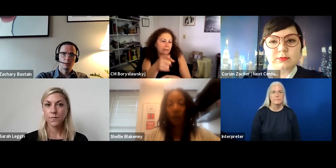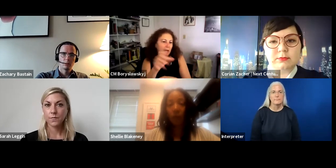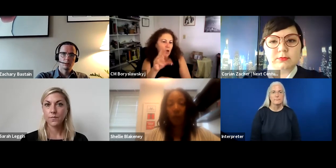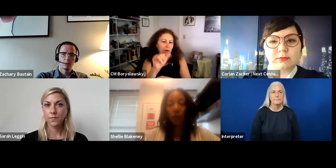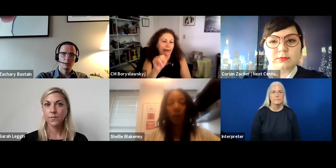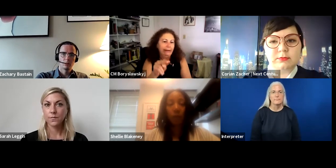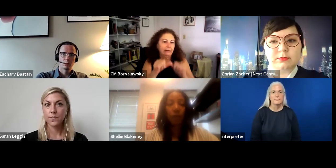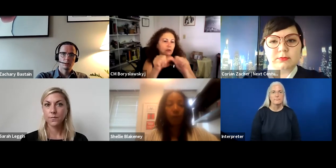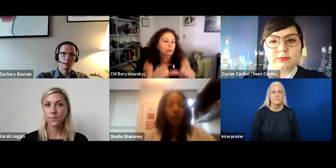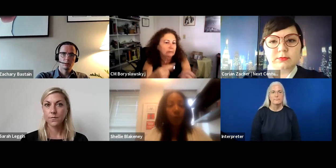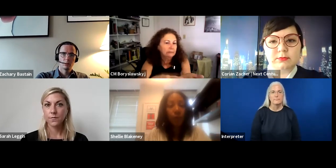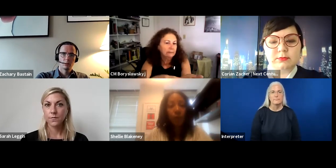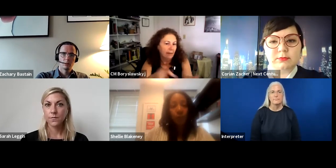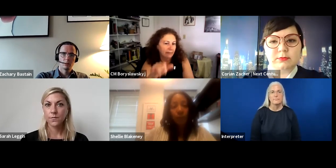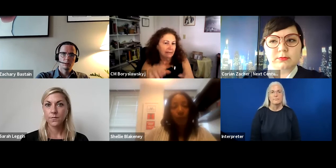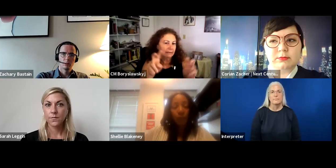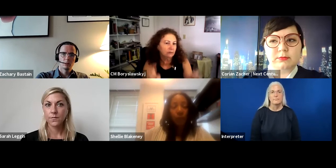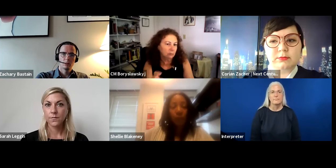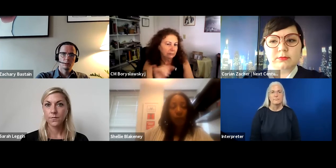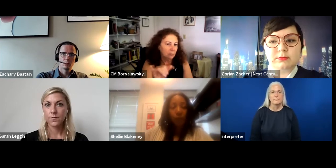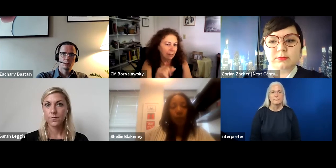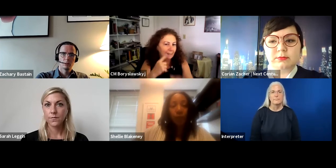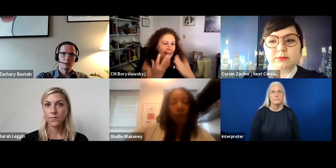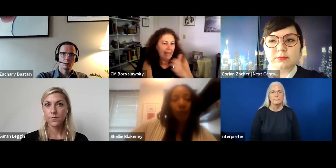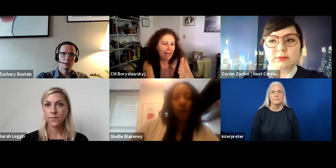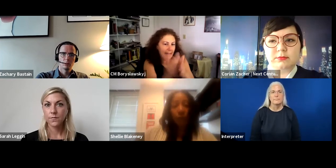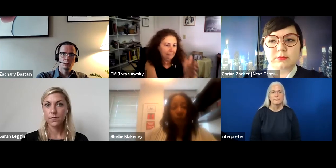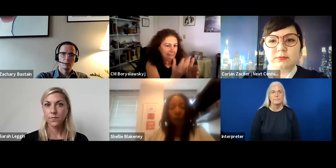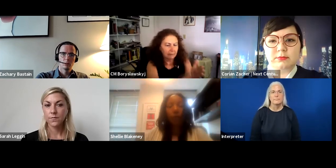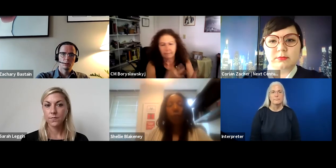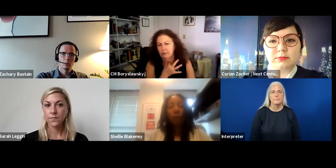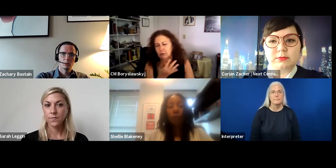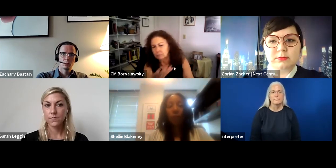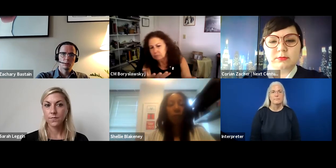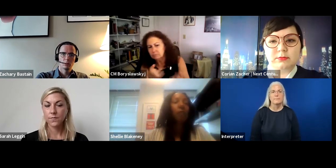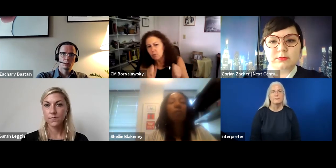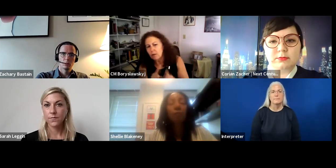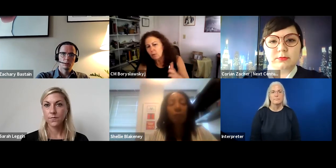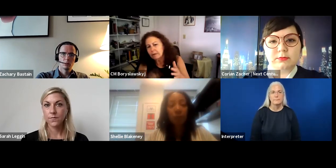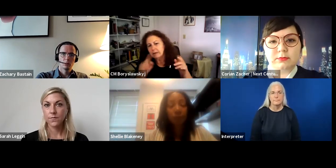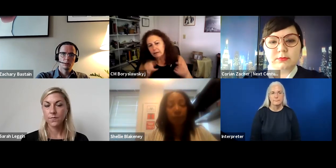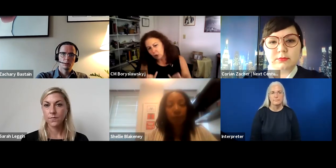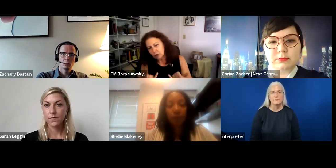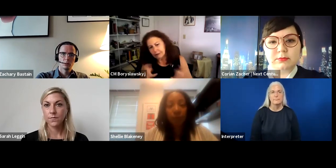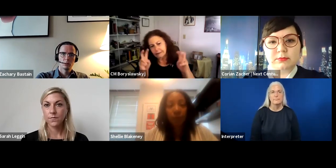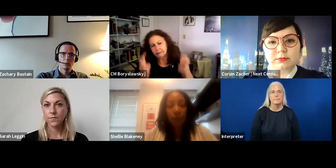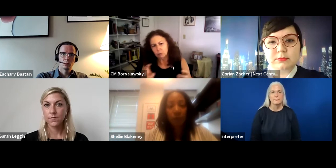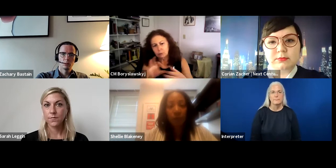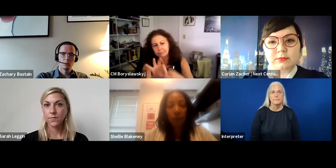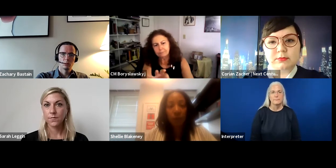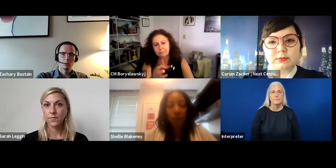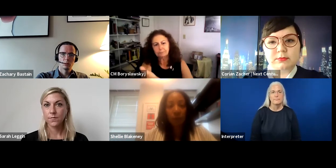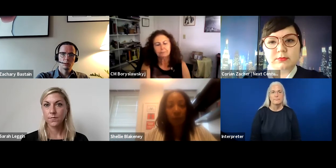issues that are going on with broadband, but I do like the topic that Corian brought up as well as terms of the